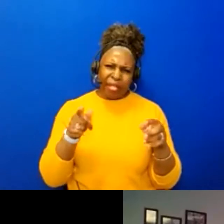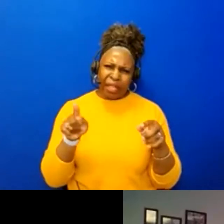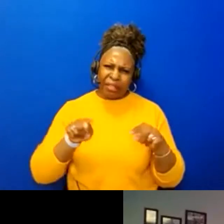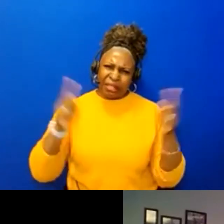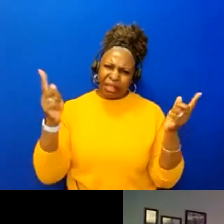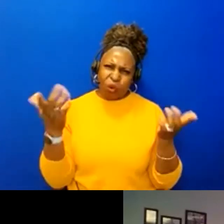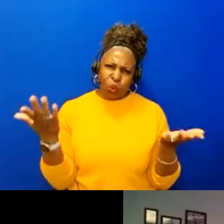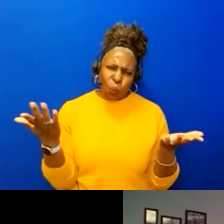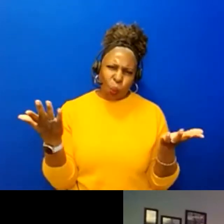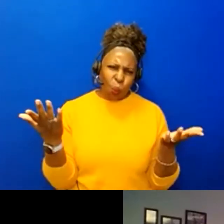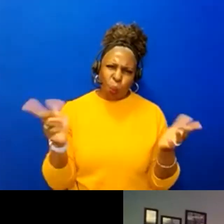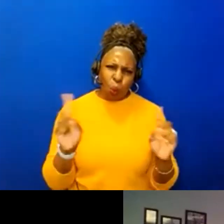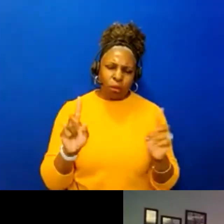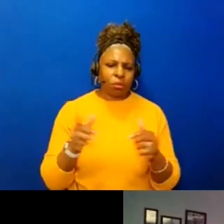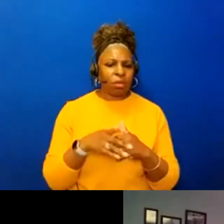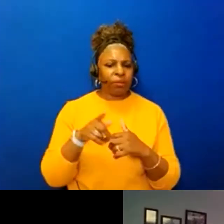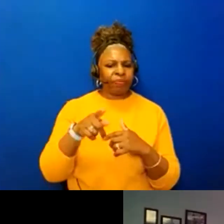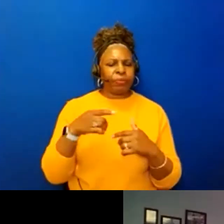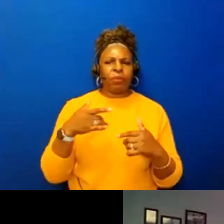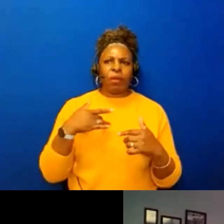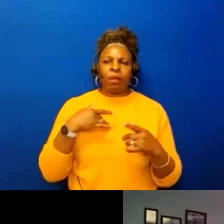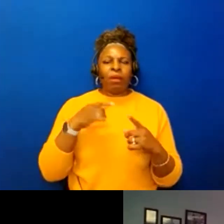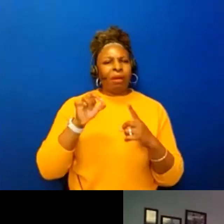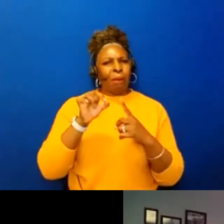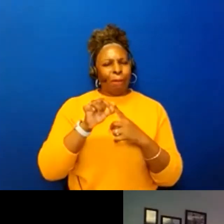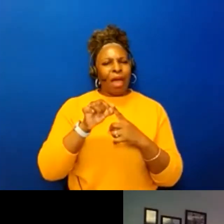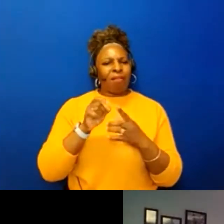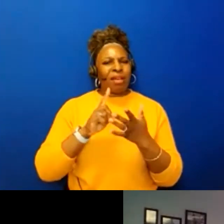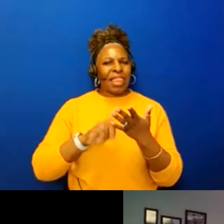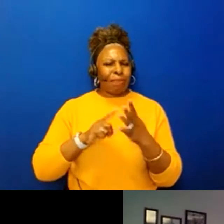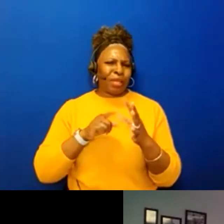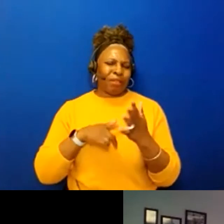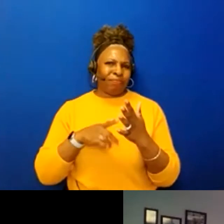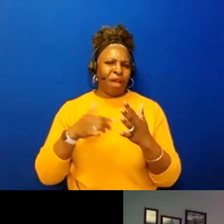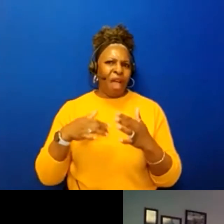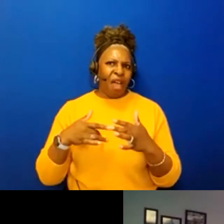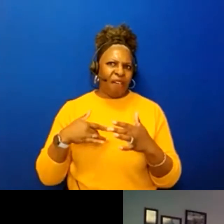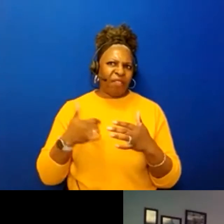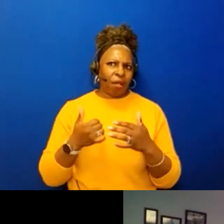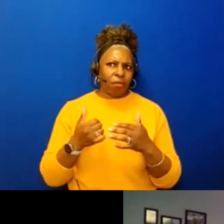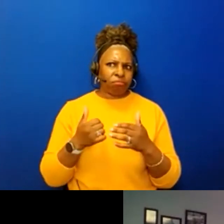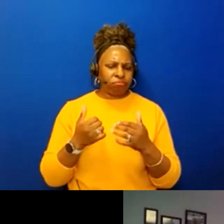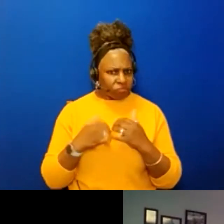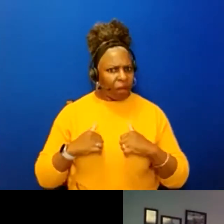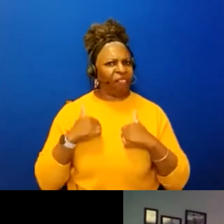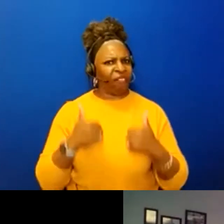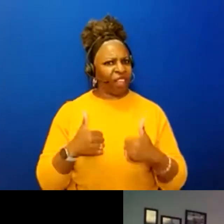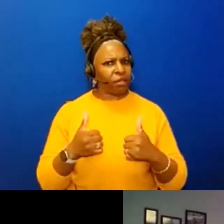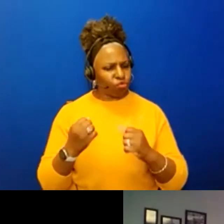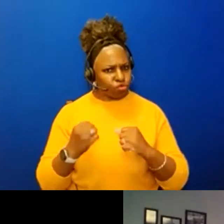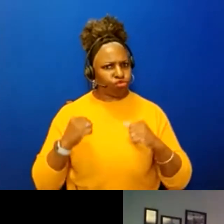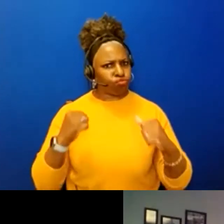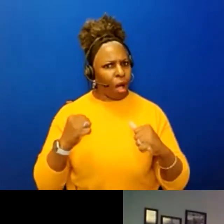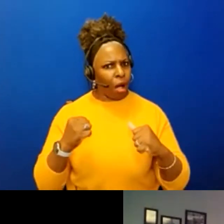single day that as a Paralympian I am fitter, stronger, and more able than I ever was when I was